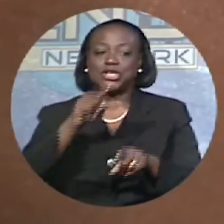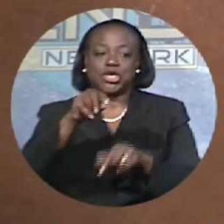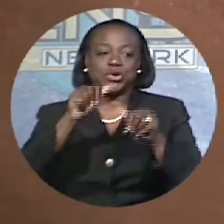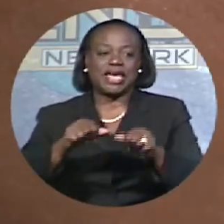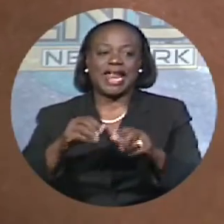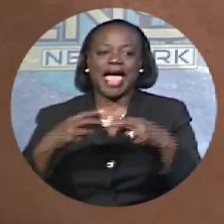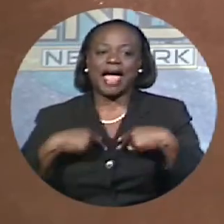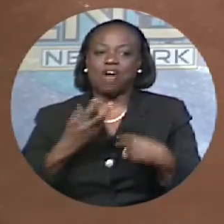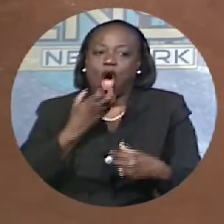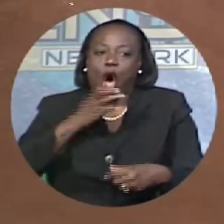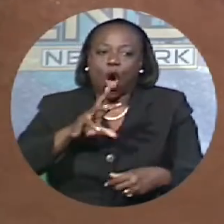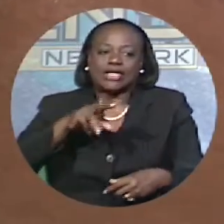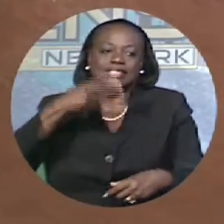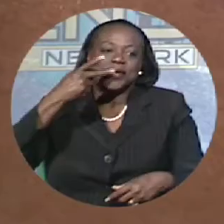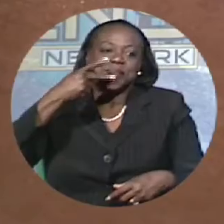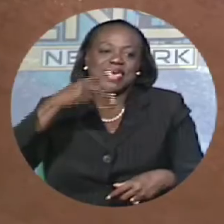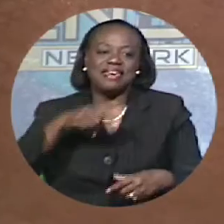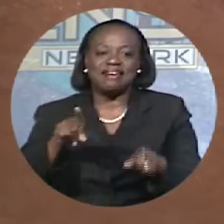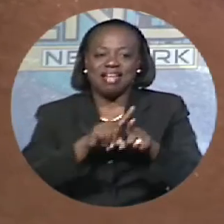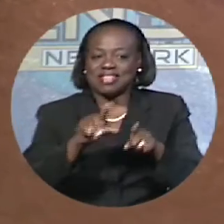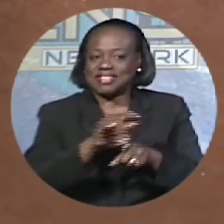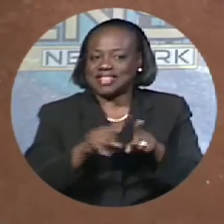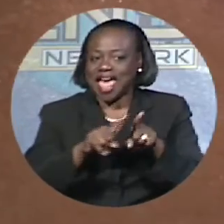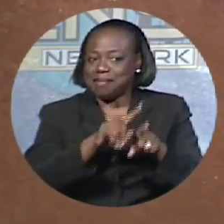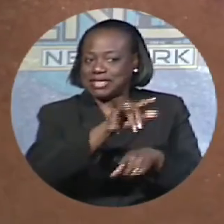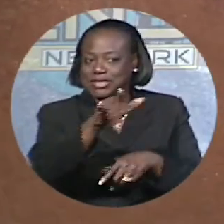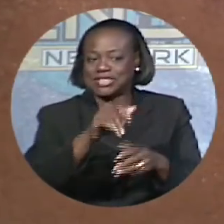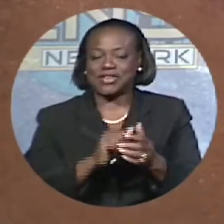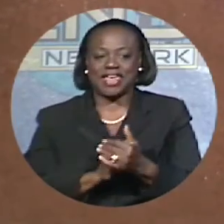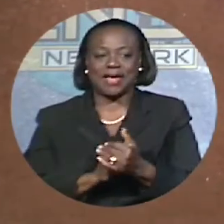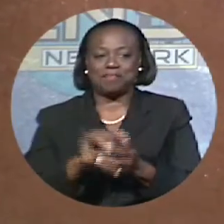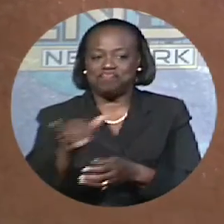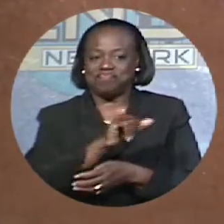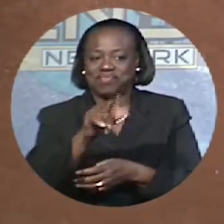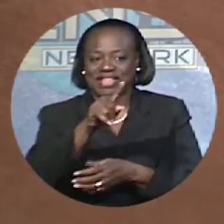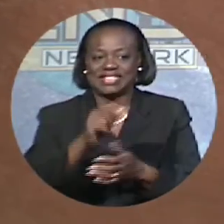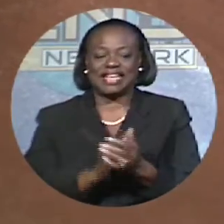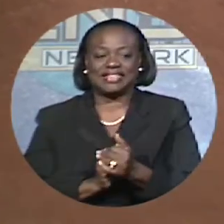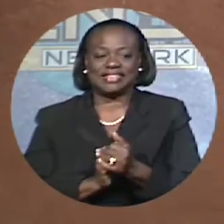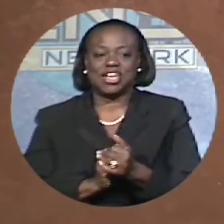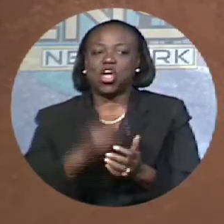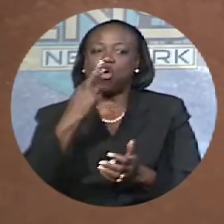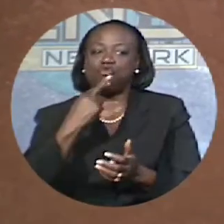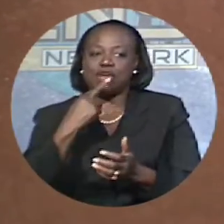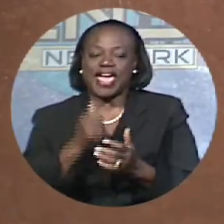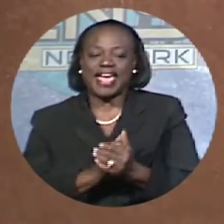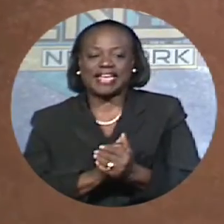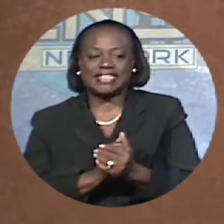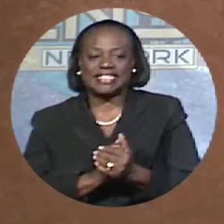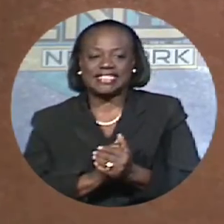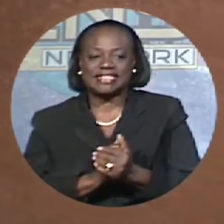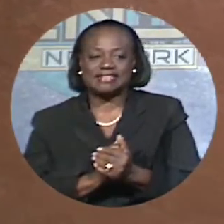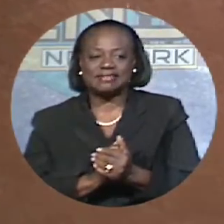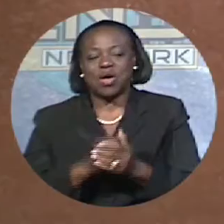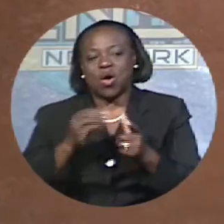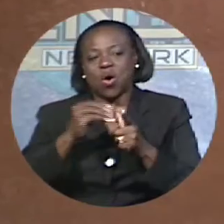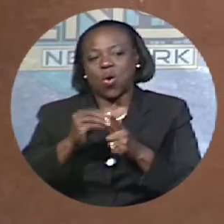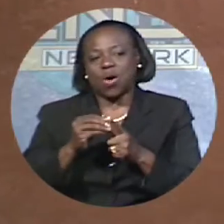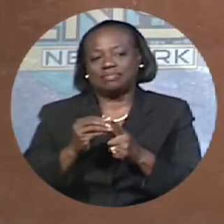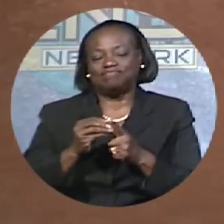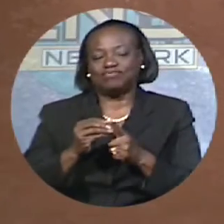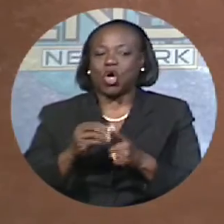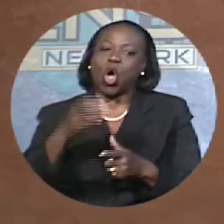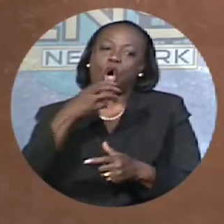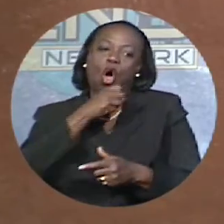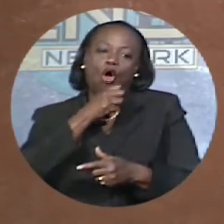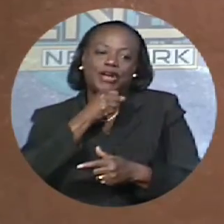pink, like our model is wearing today, or you can go with the red, the classic red, or maybe even a shade of orange,